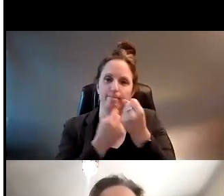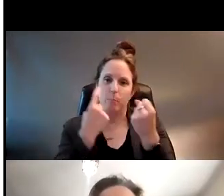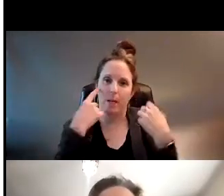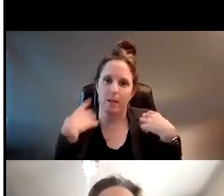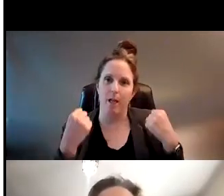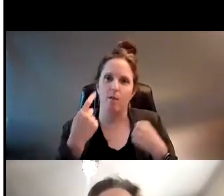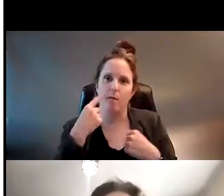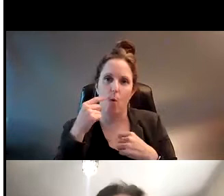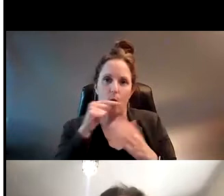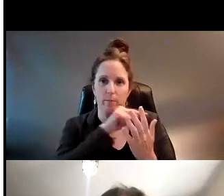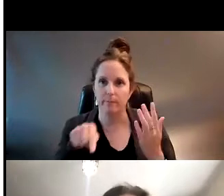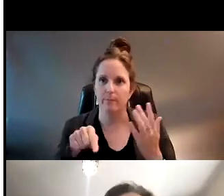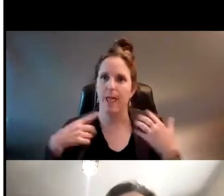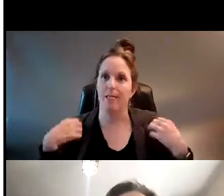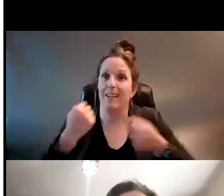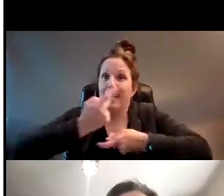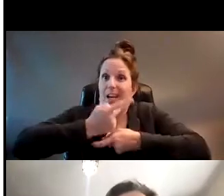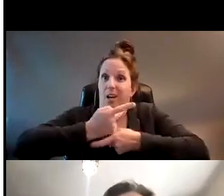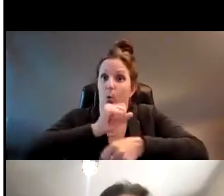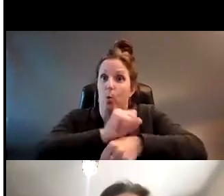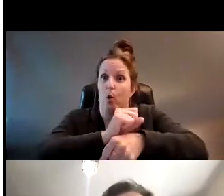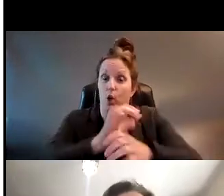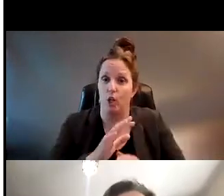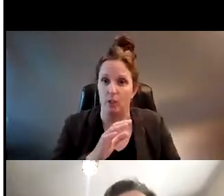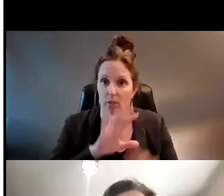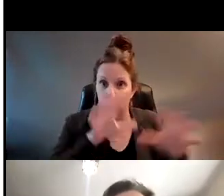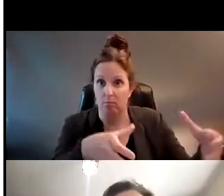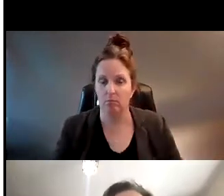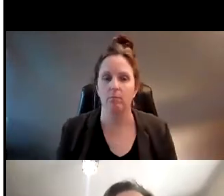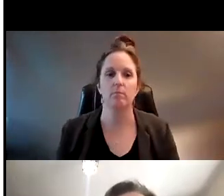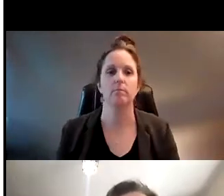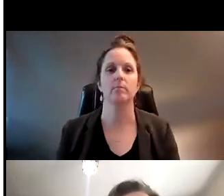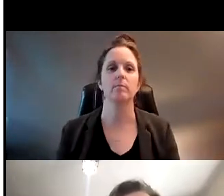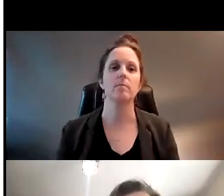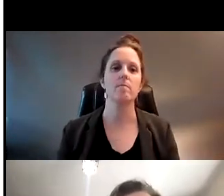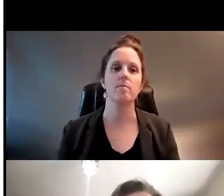healthcare workers. So what happened was,